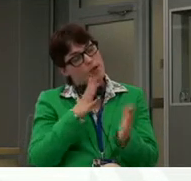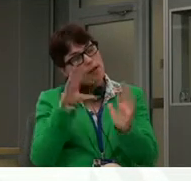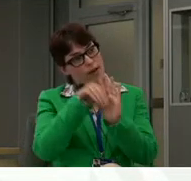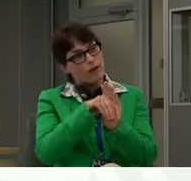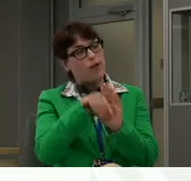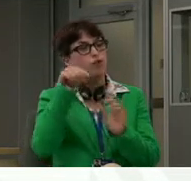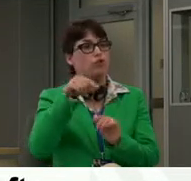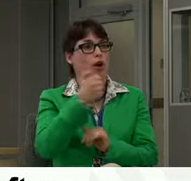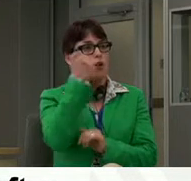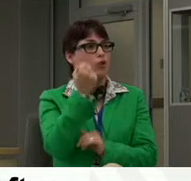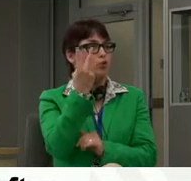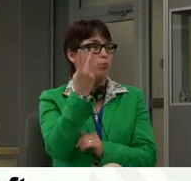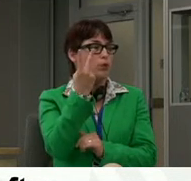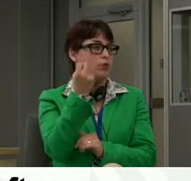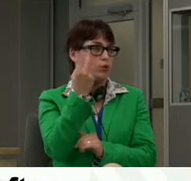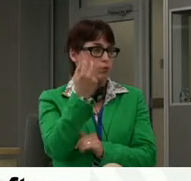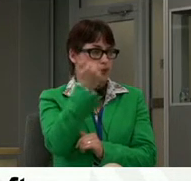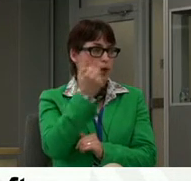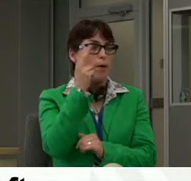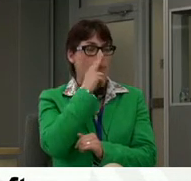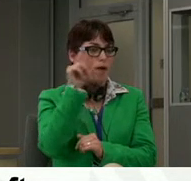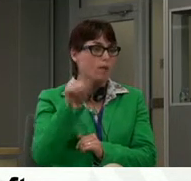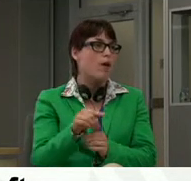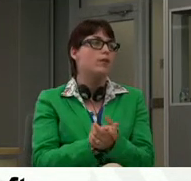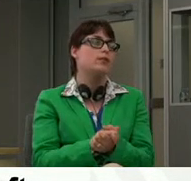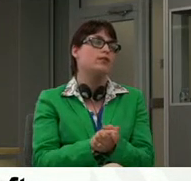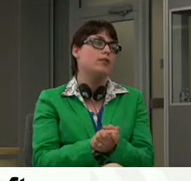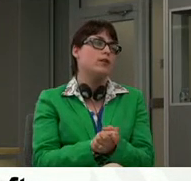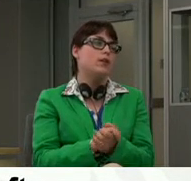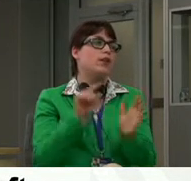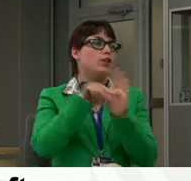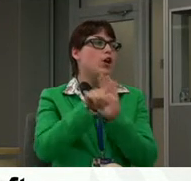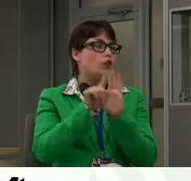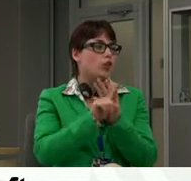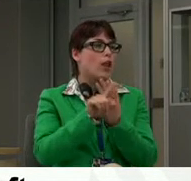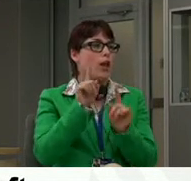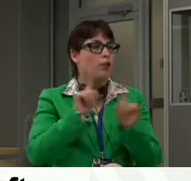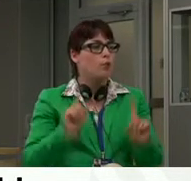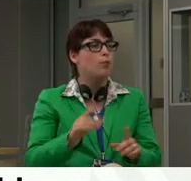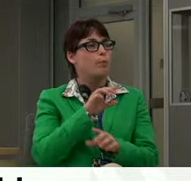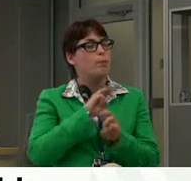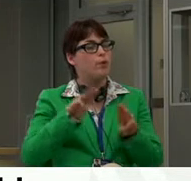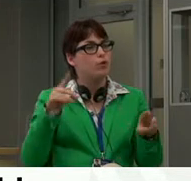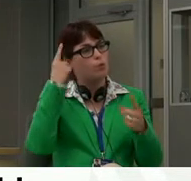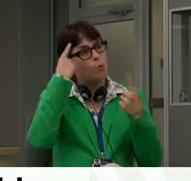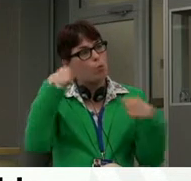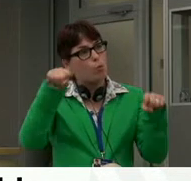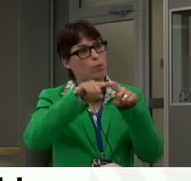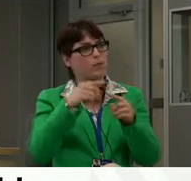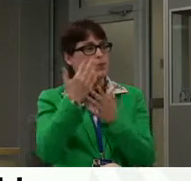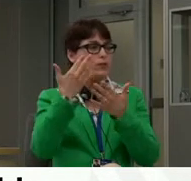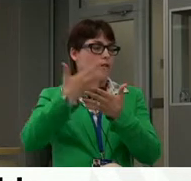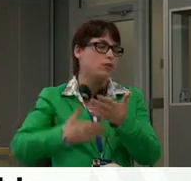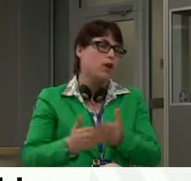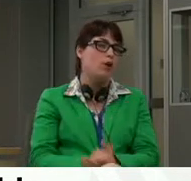various disasters. And the results of this seminar were included in the conclusions